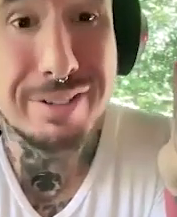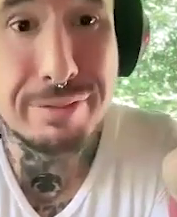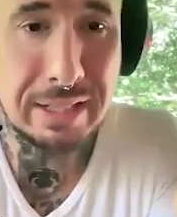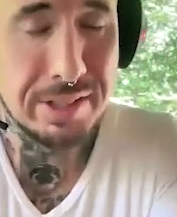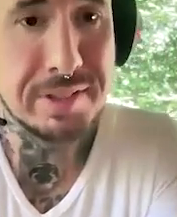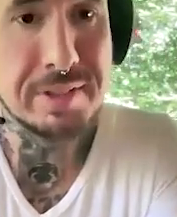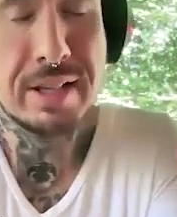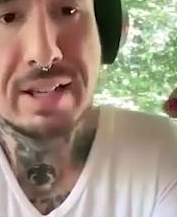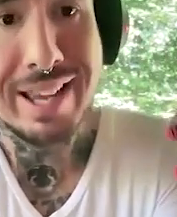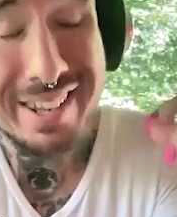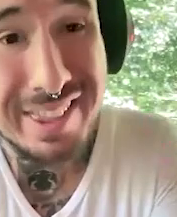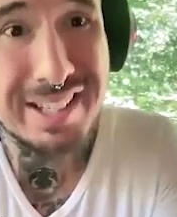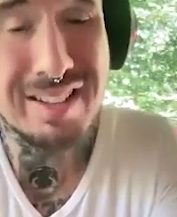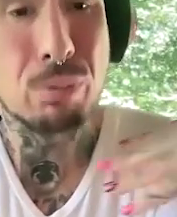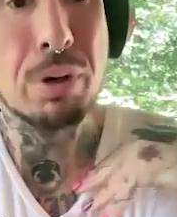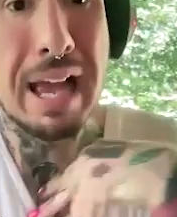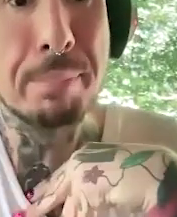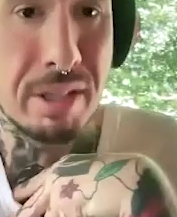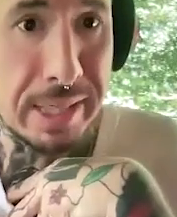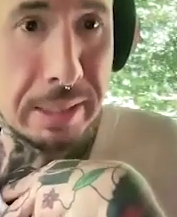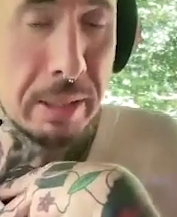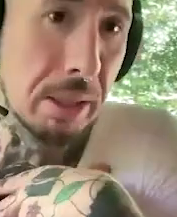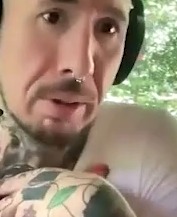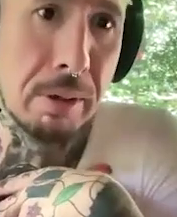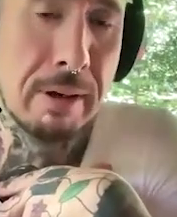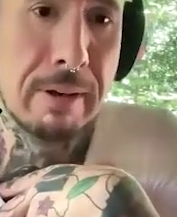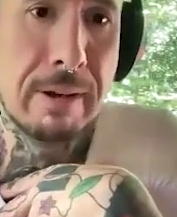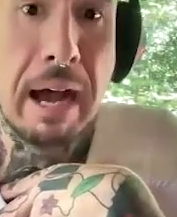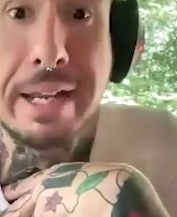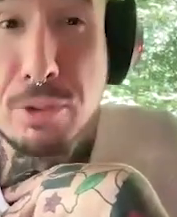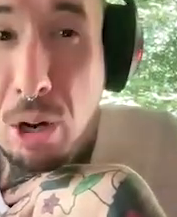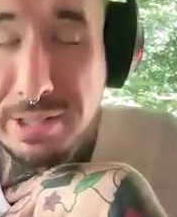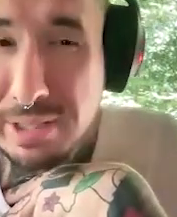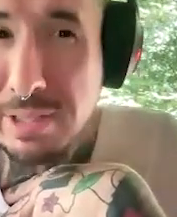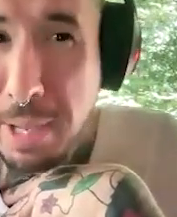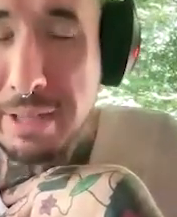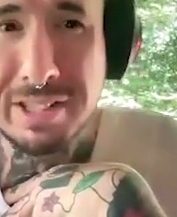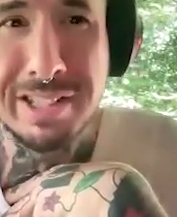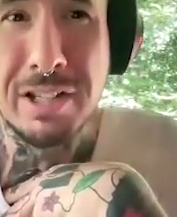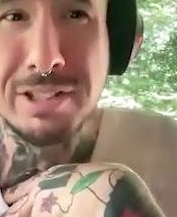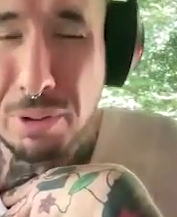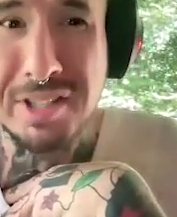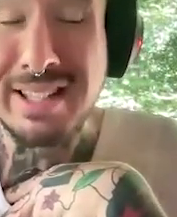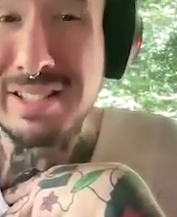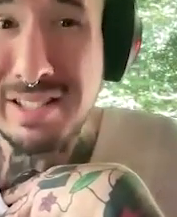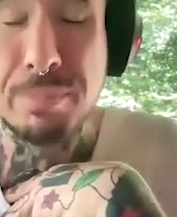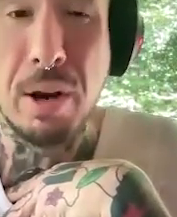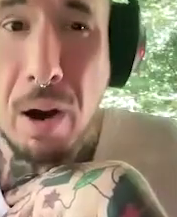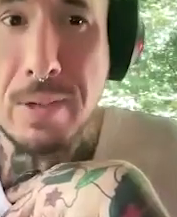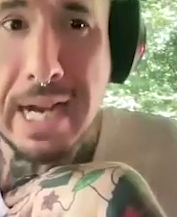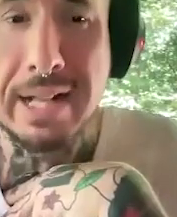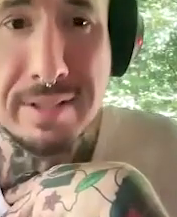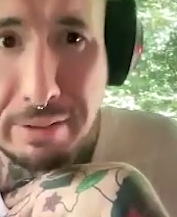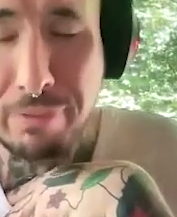point of violence. And things like what happened to me occur. I am taught systematically that adults and